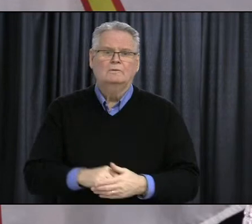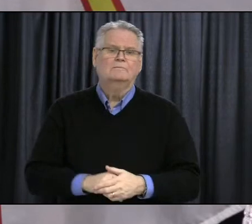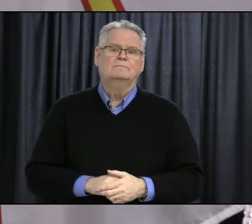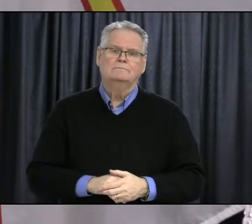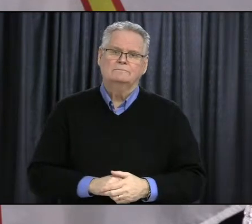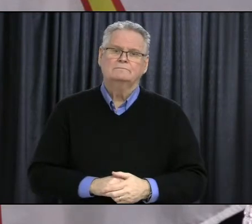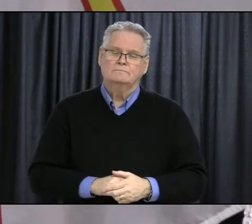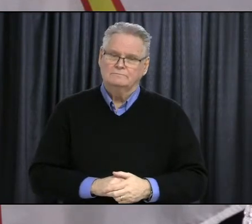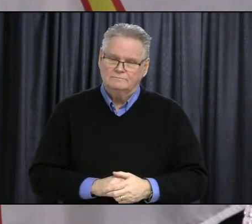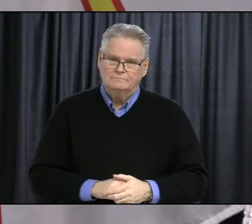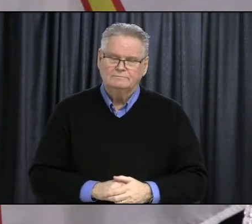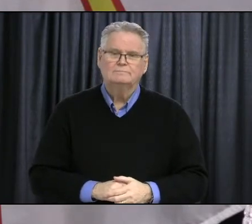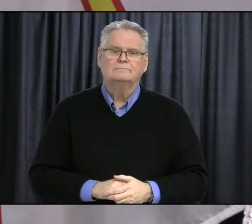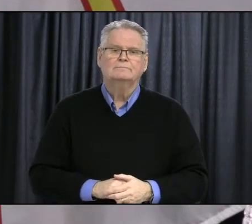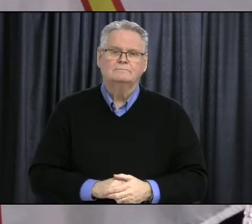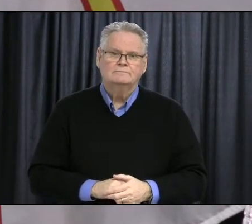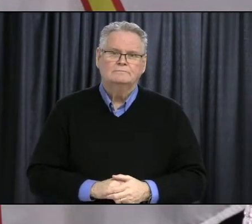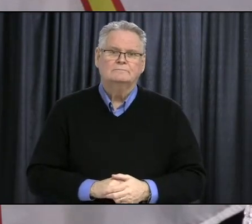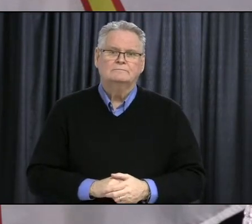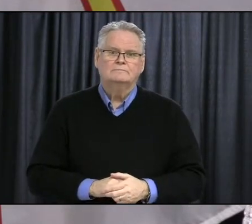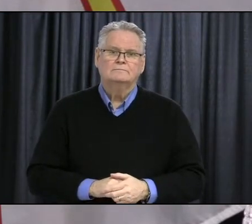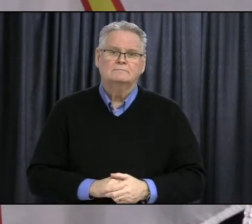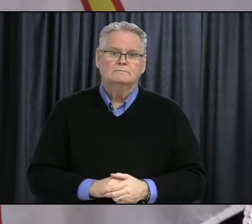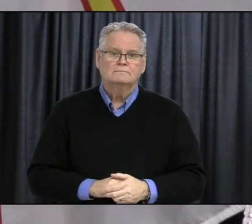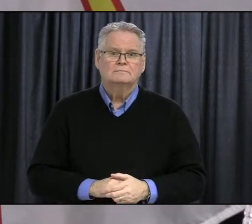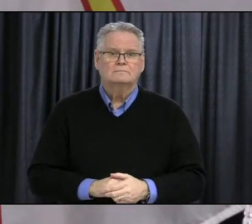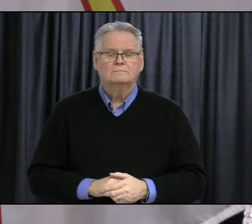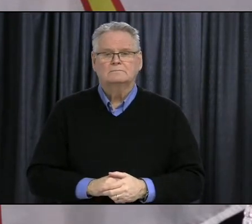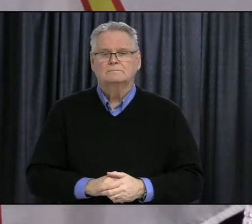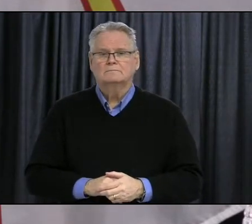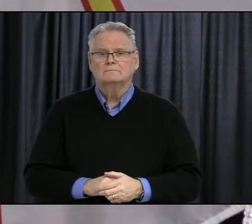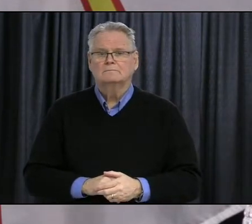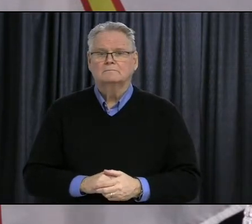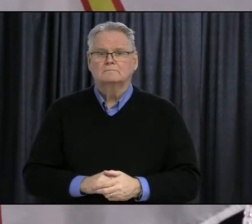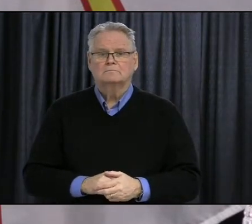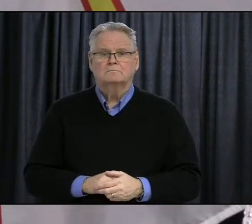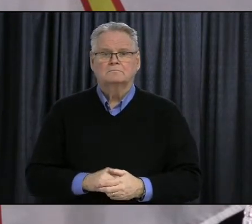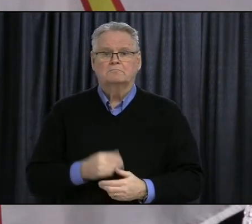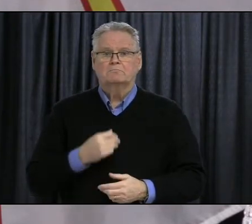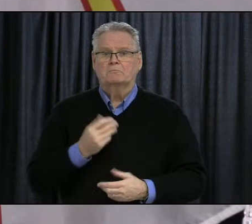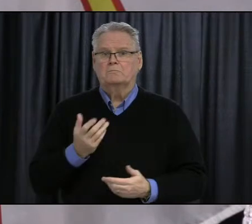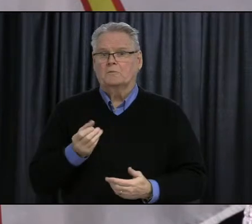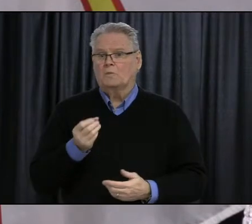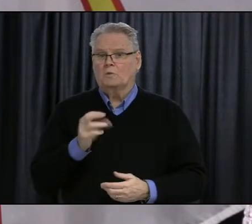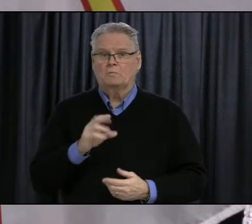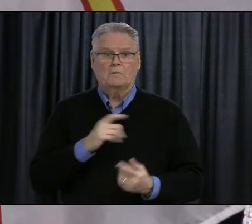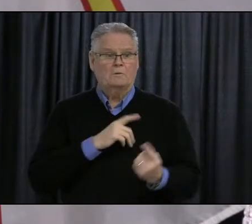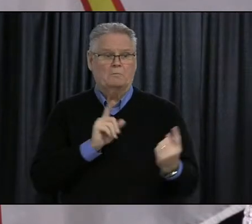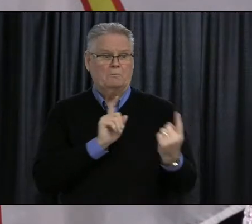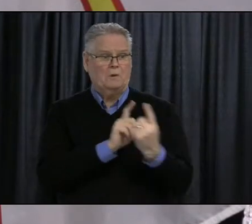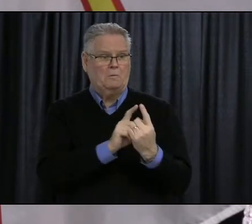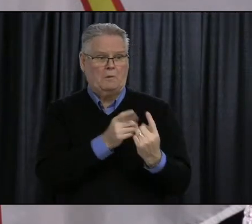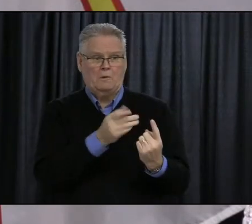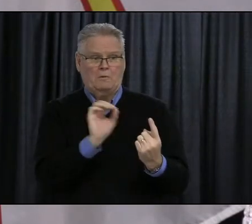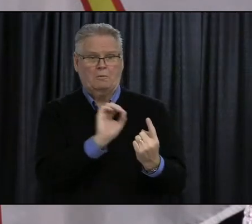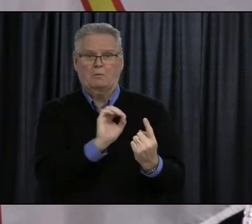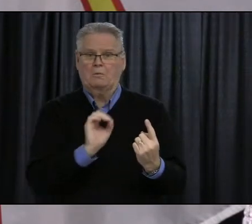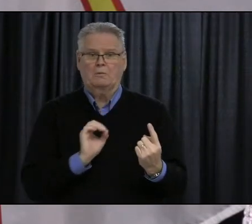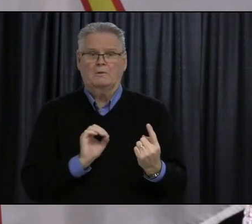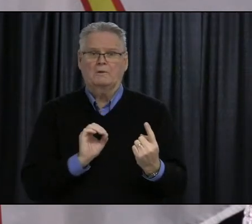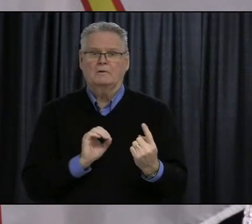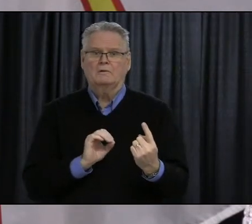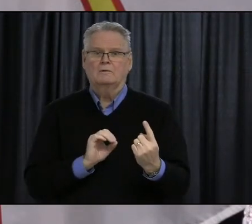being identified as a contact of a positive case and required to quarantine, potentially impacting your